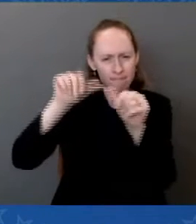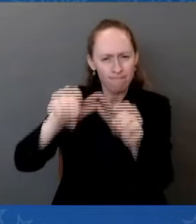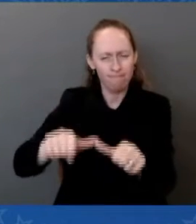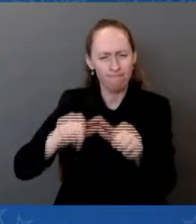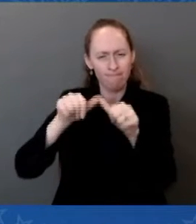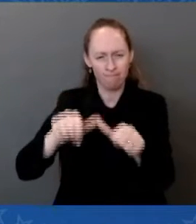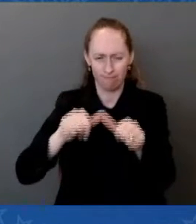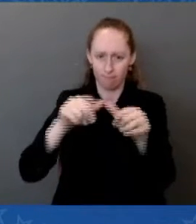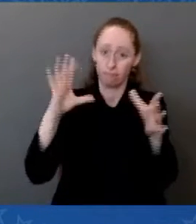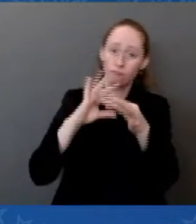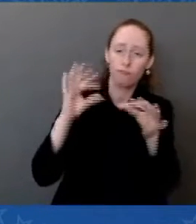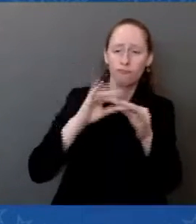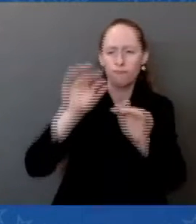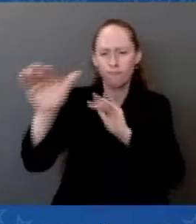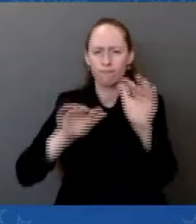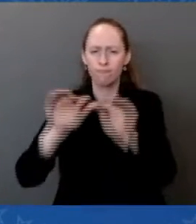times. But that's what's happening. partners the what's There How Beforehand,